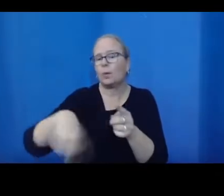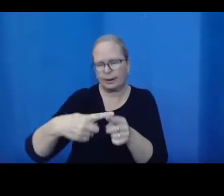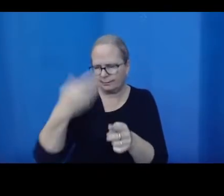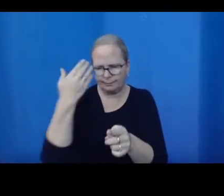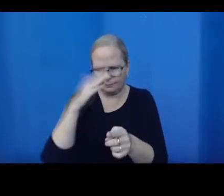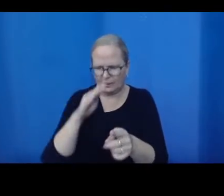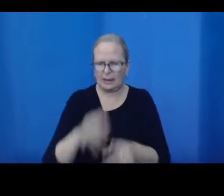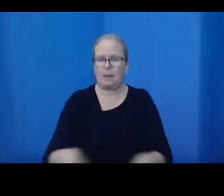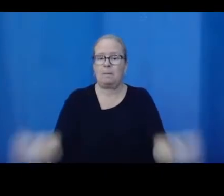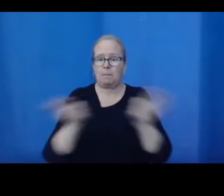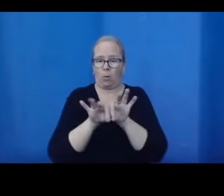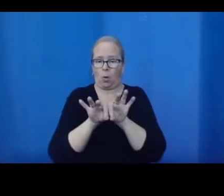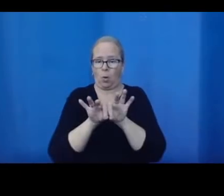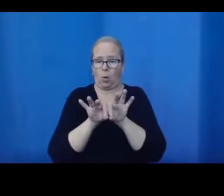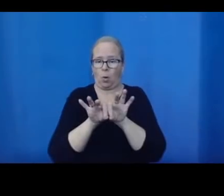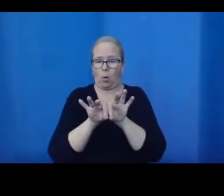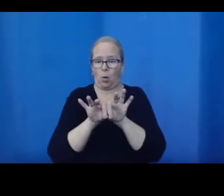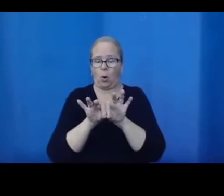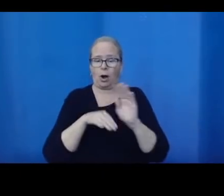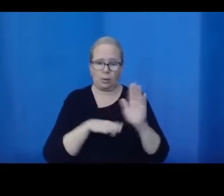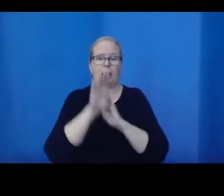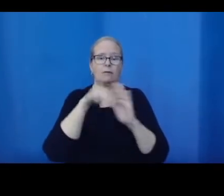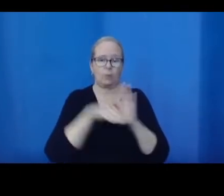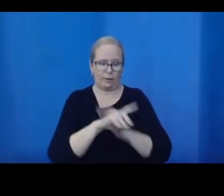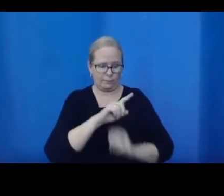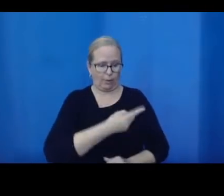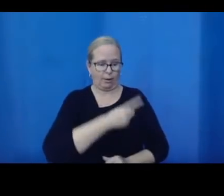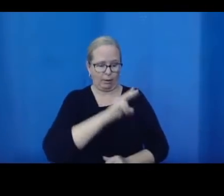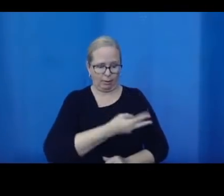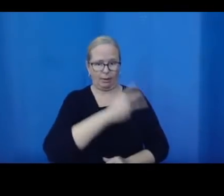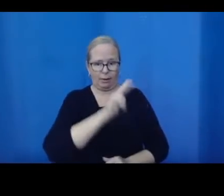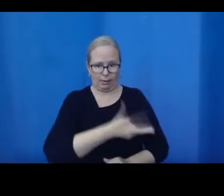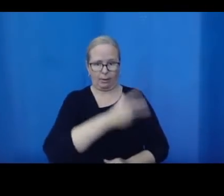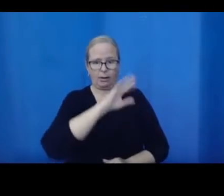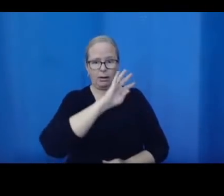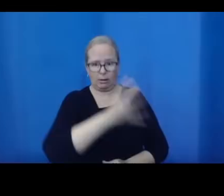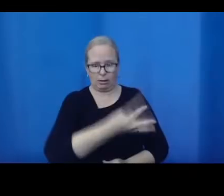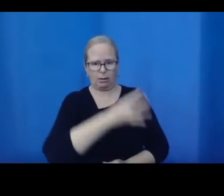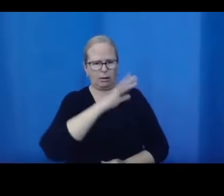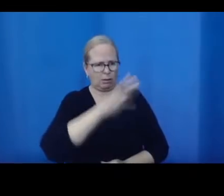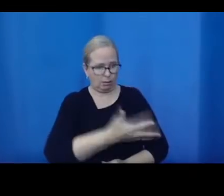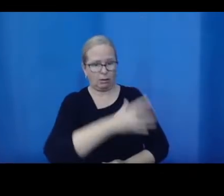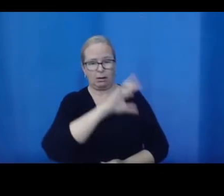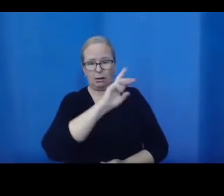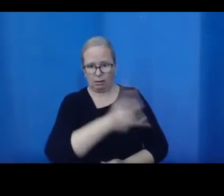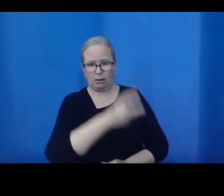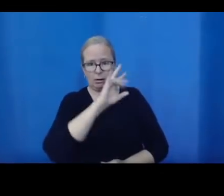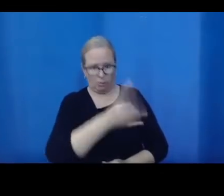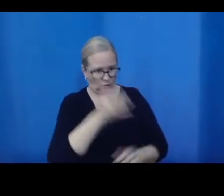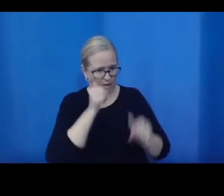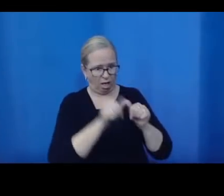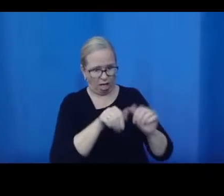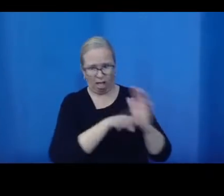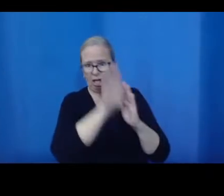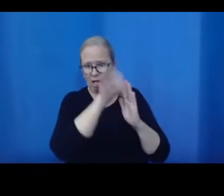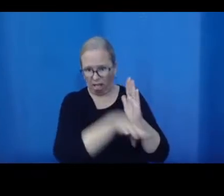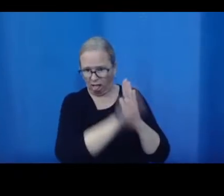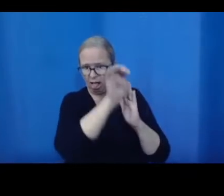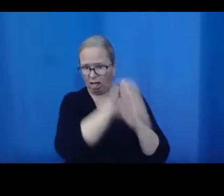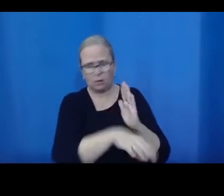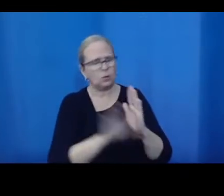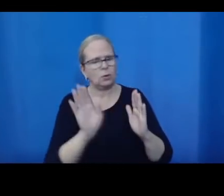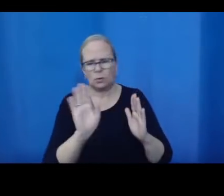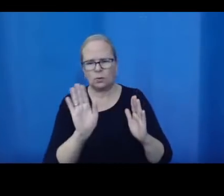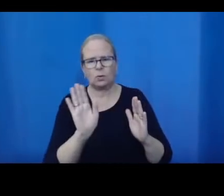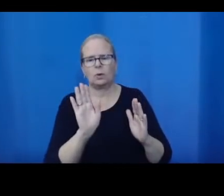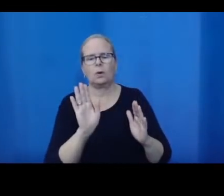it's not going to be. Now, we just don't know when that is, but we know that it's coming because medicine and science is innovating to help